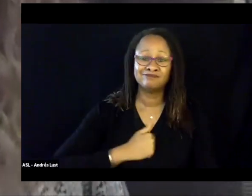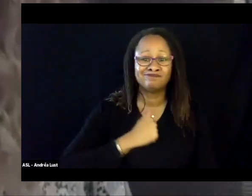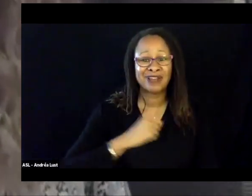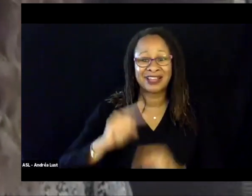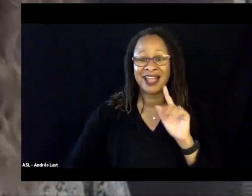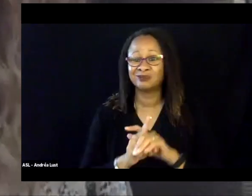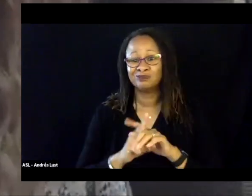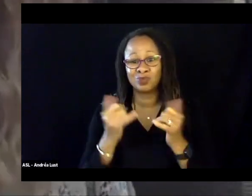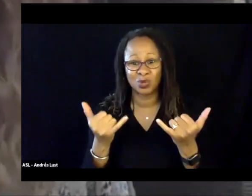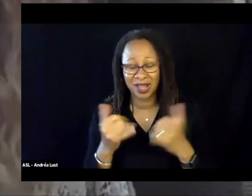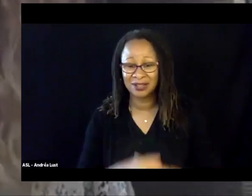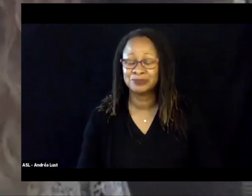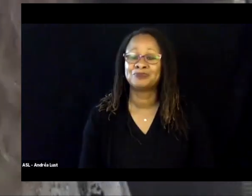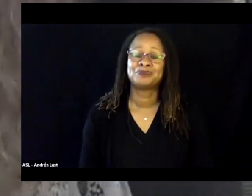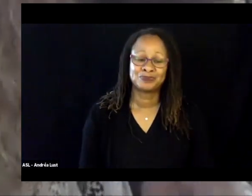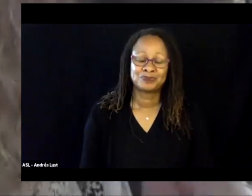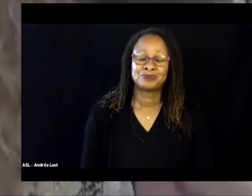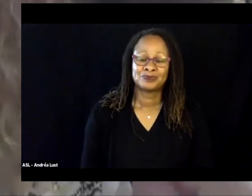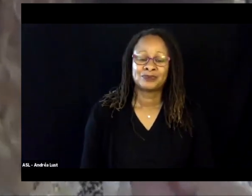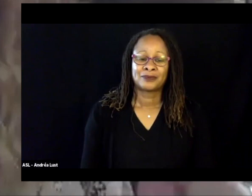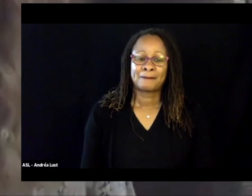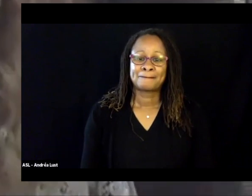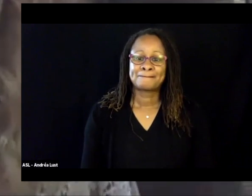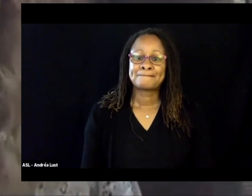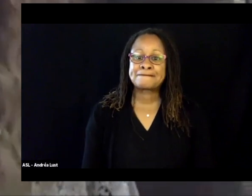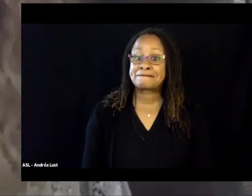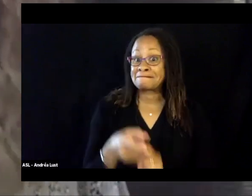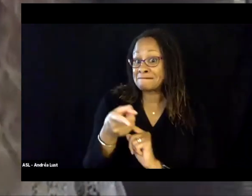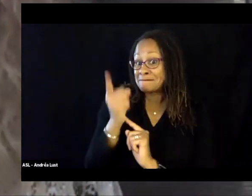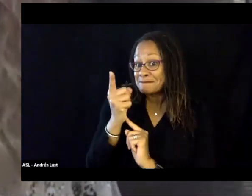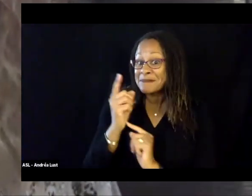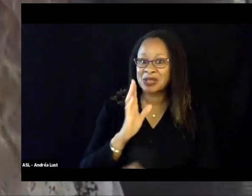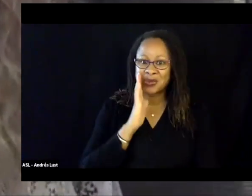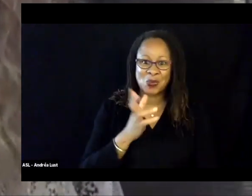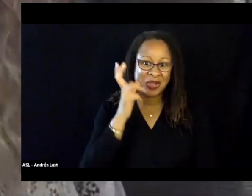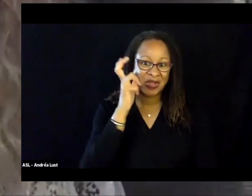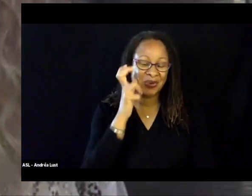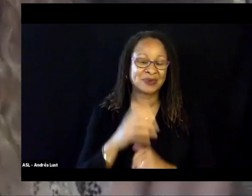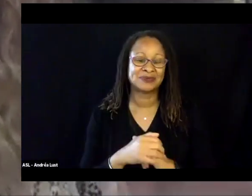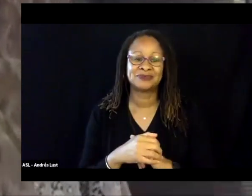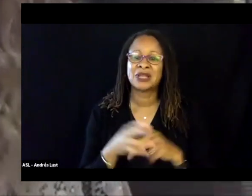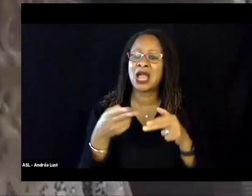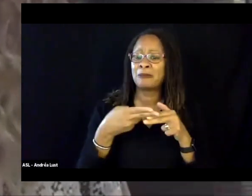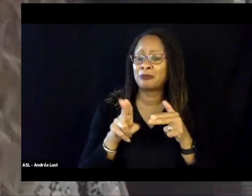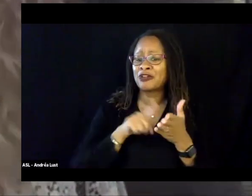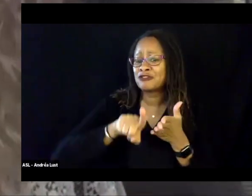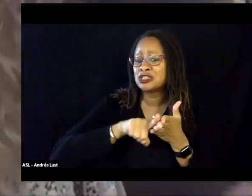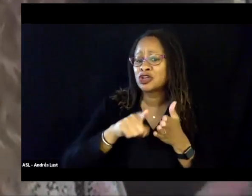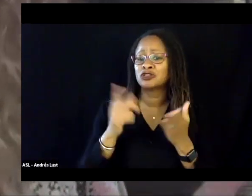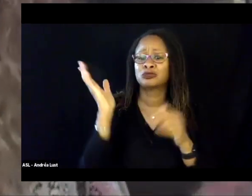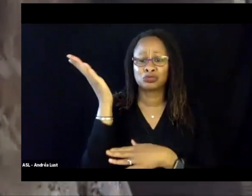us today. In a moment, you're going to hear a brief research